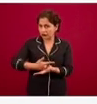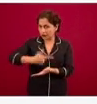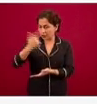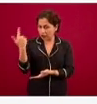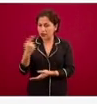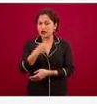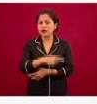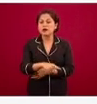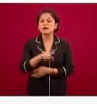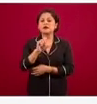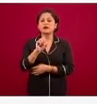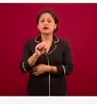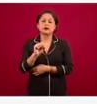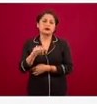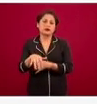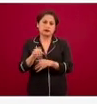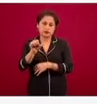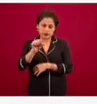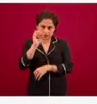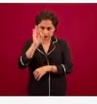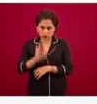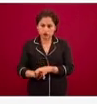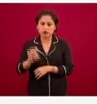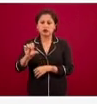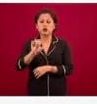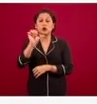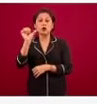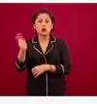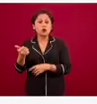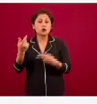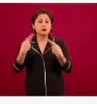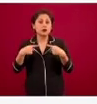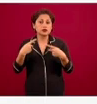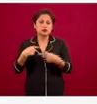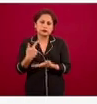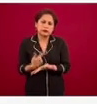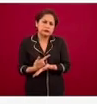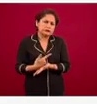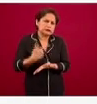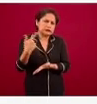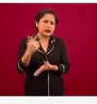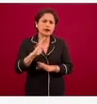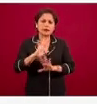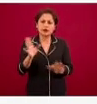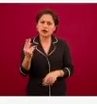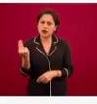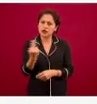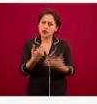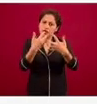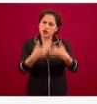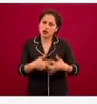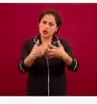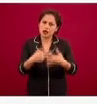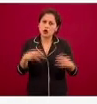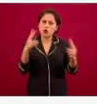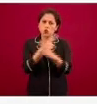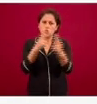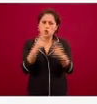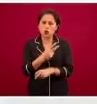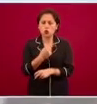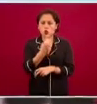9.78%. Severe condition hospitalized patients, 15%. And intubated patients, we